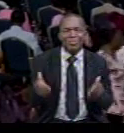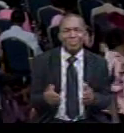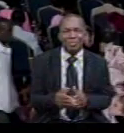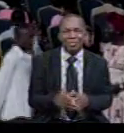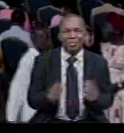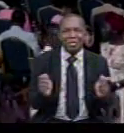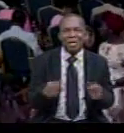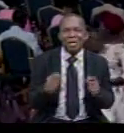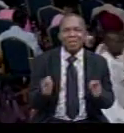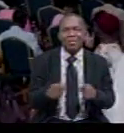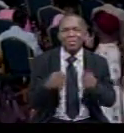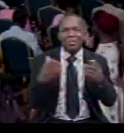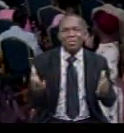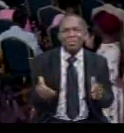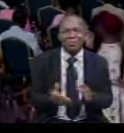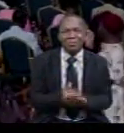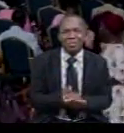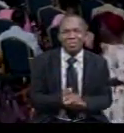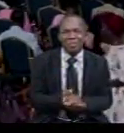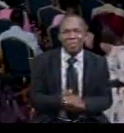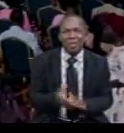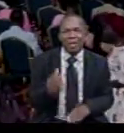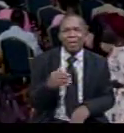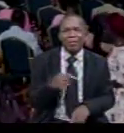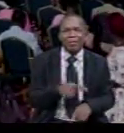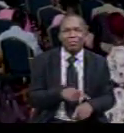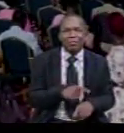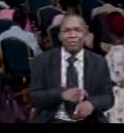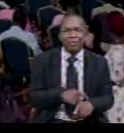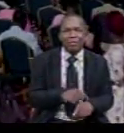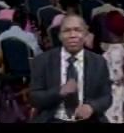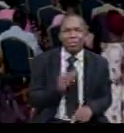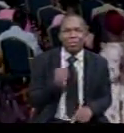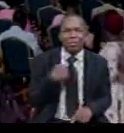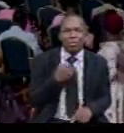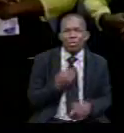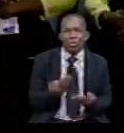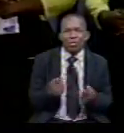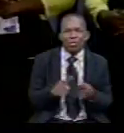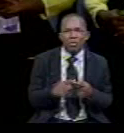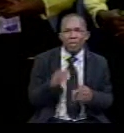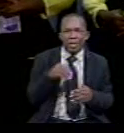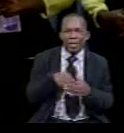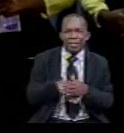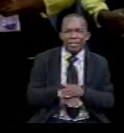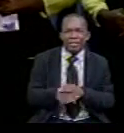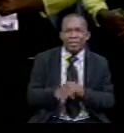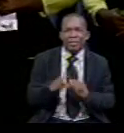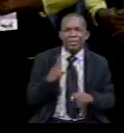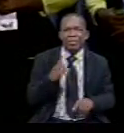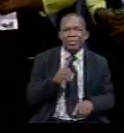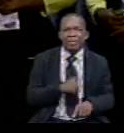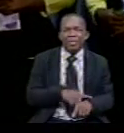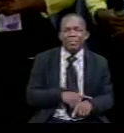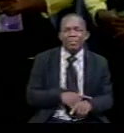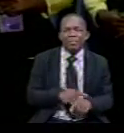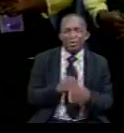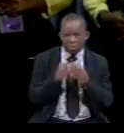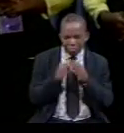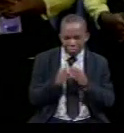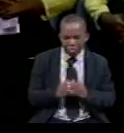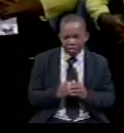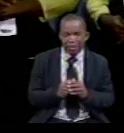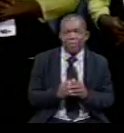Hallelujah. At this moment, you want to enter into the throne room and come before God in worship and